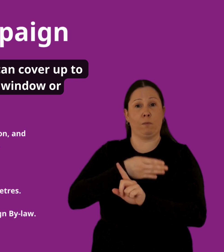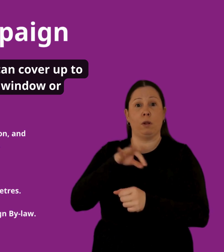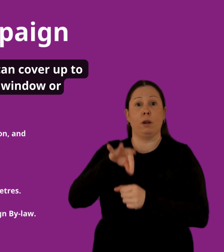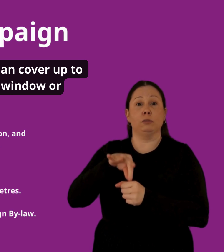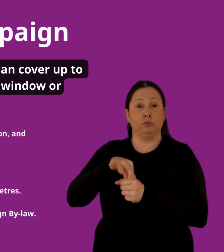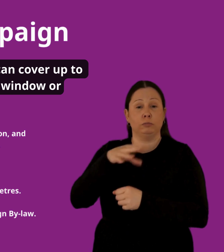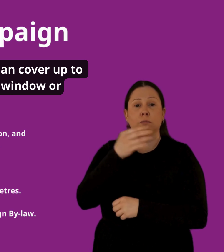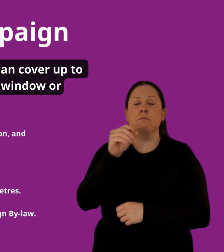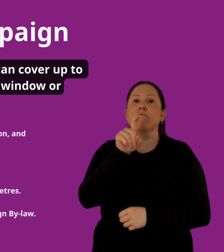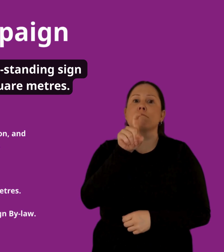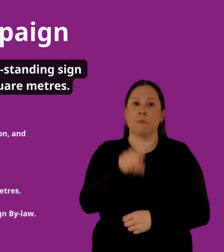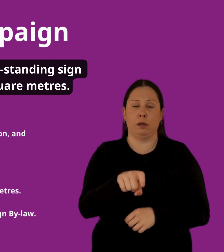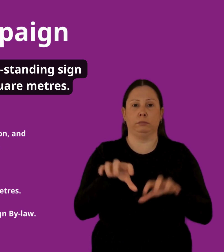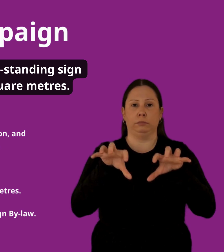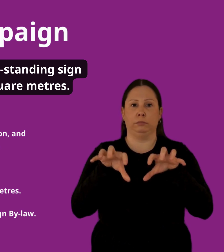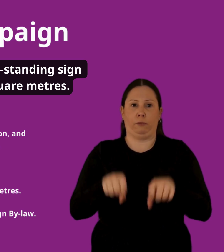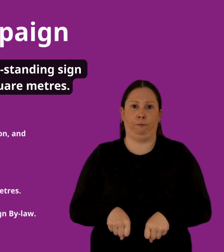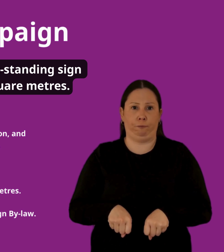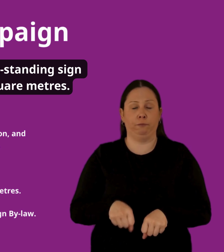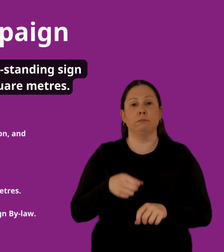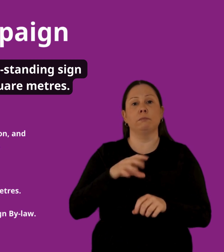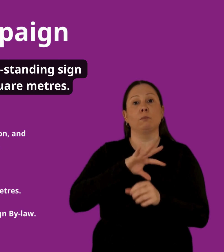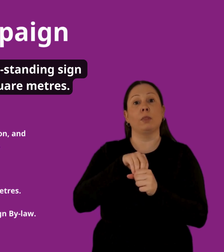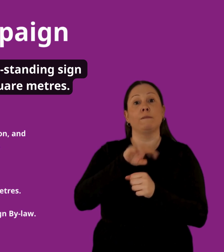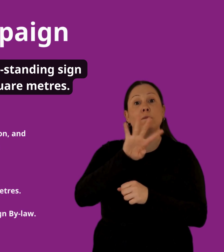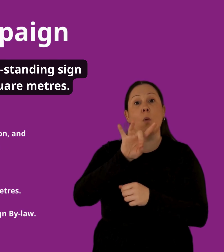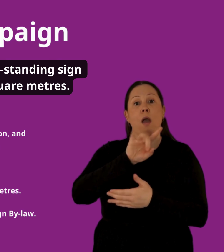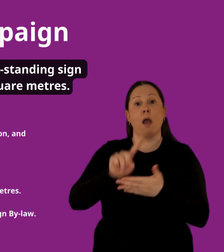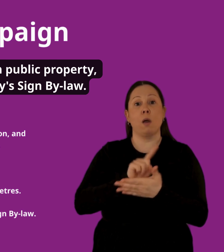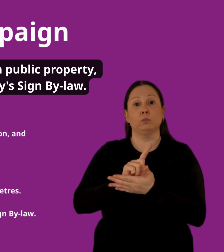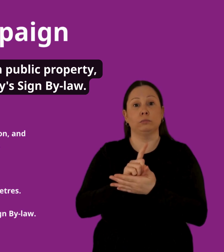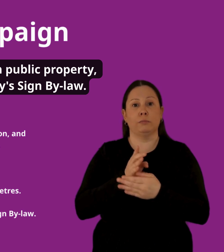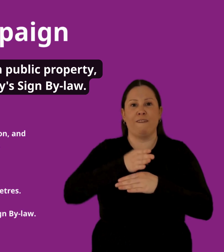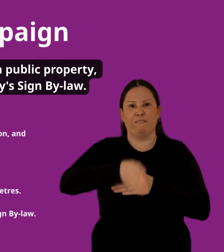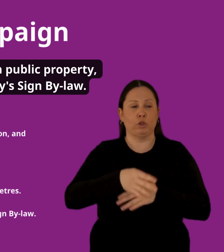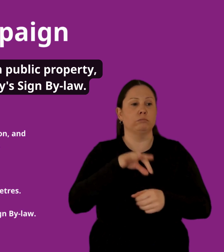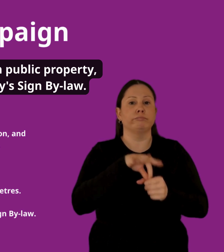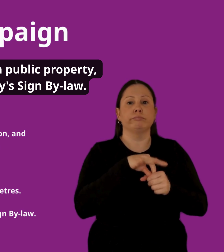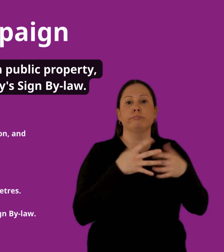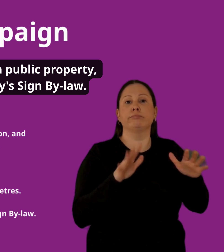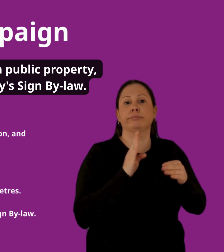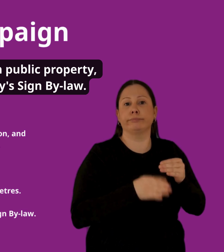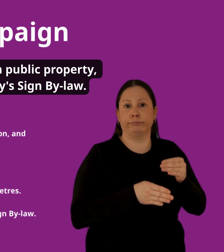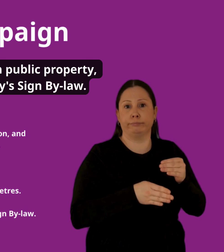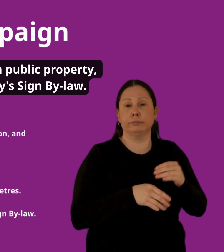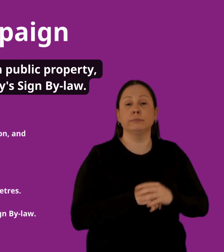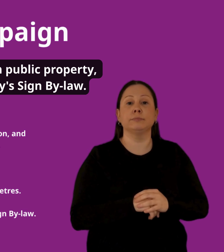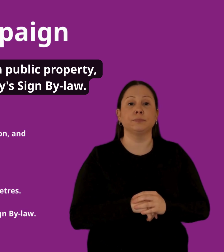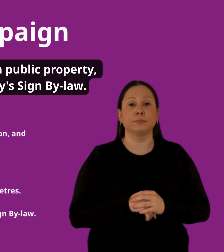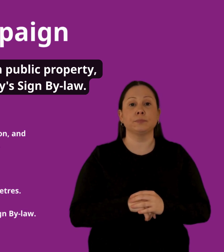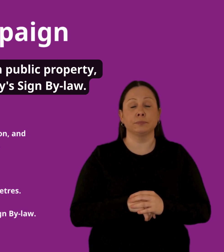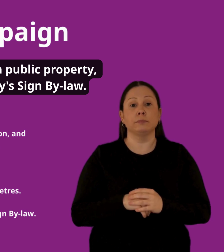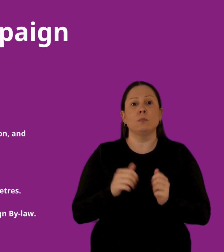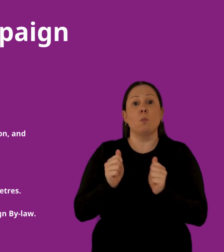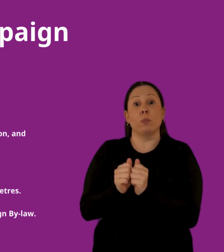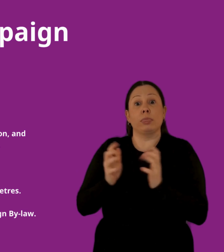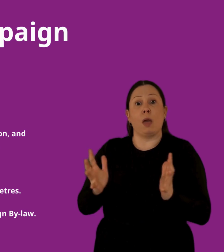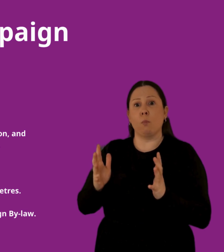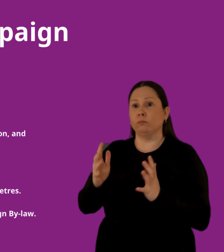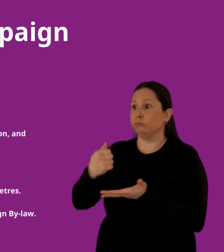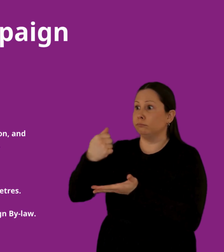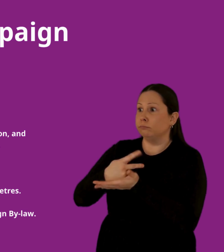to 30% of a window or put up a freestanding sign up to 3 square meters. For anything on public property, check the city's sign bylaw.